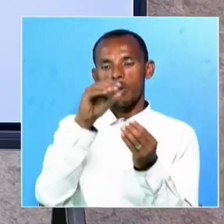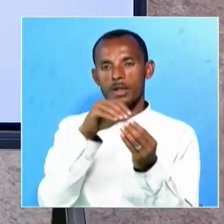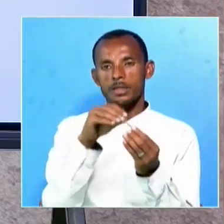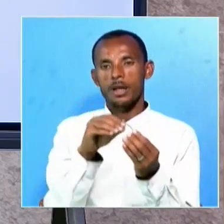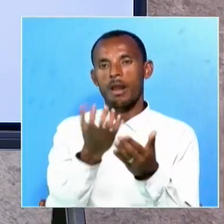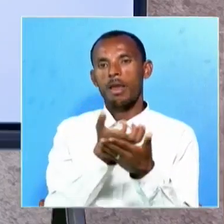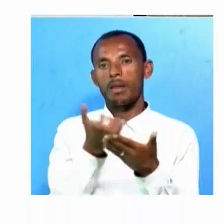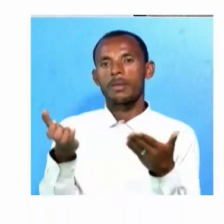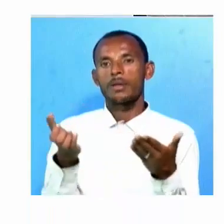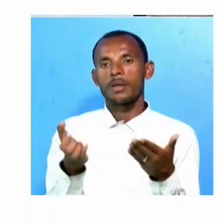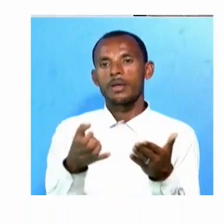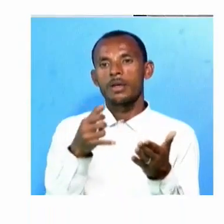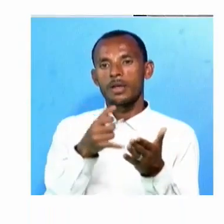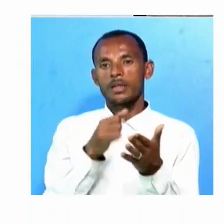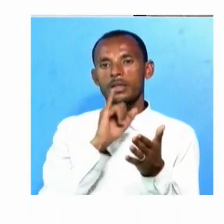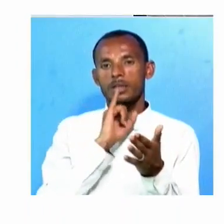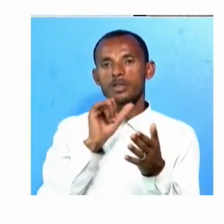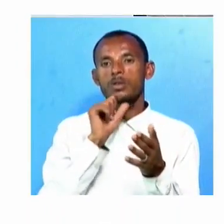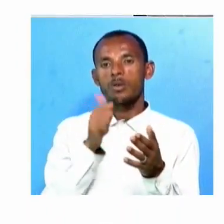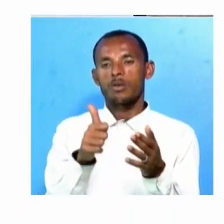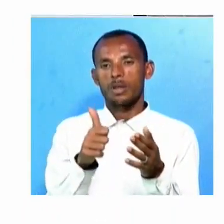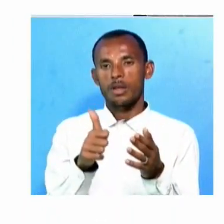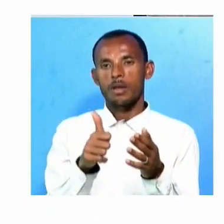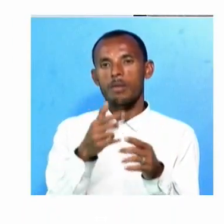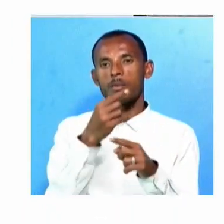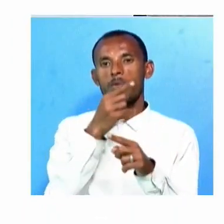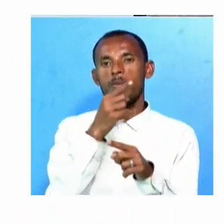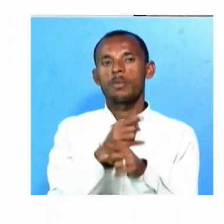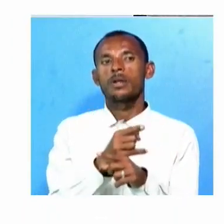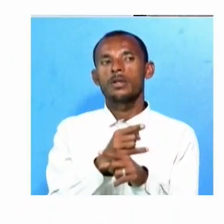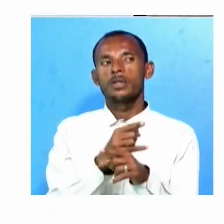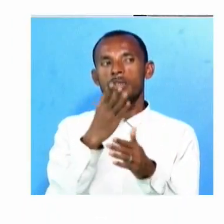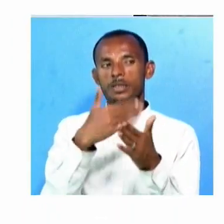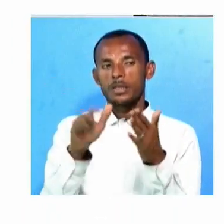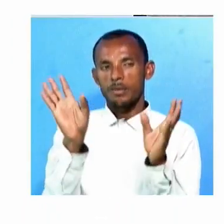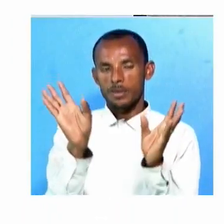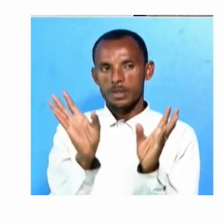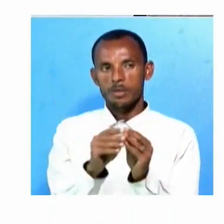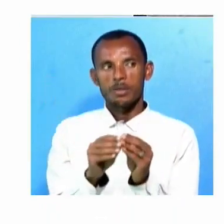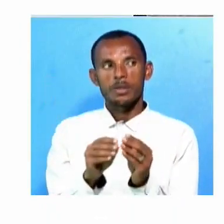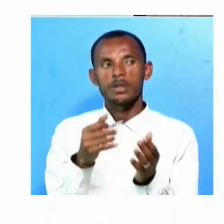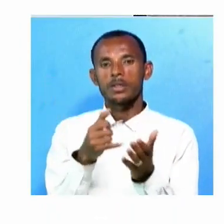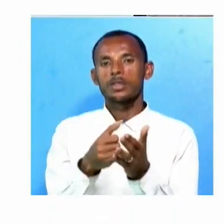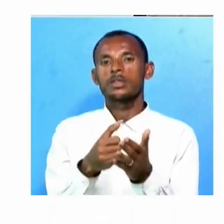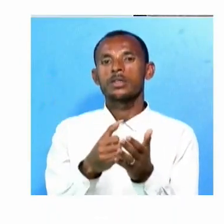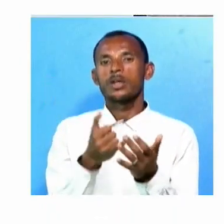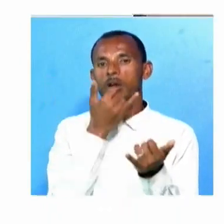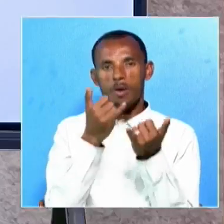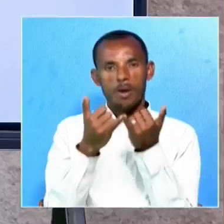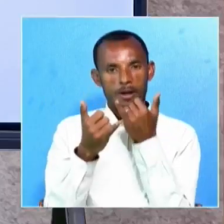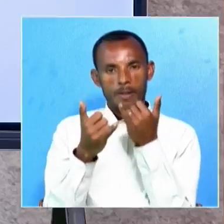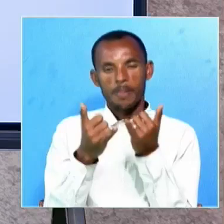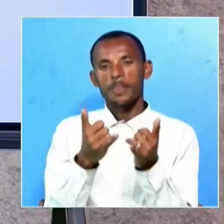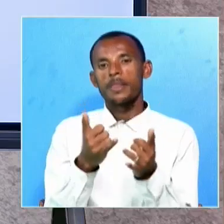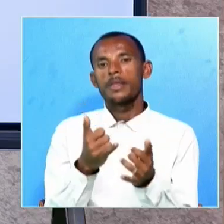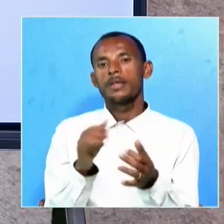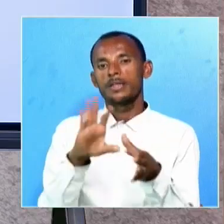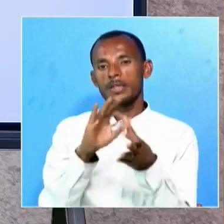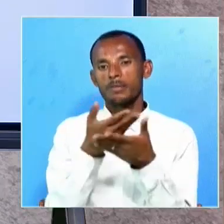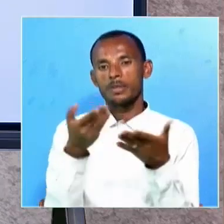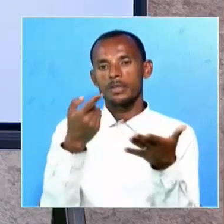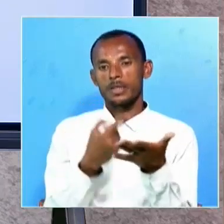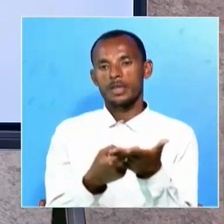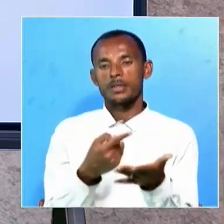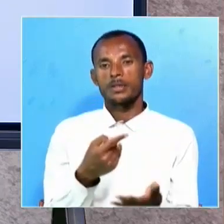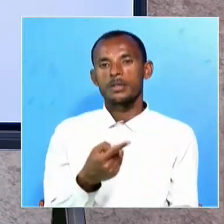empty set is not a proper subset of empty set is a wrong statement. This one is wrong. So this is